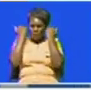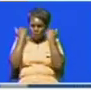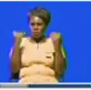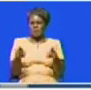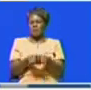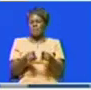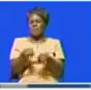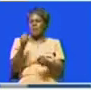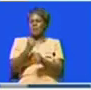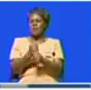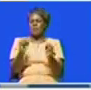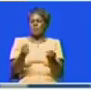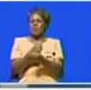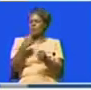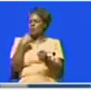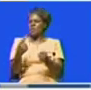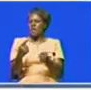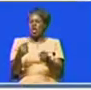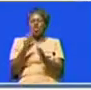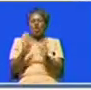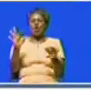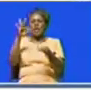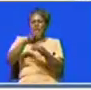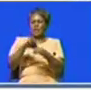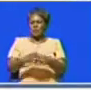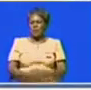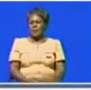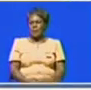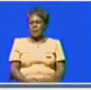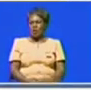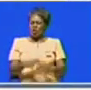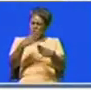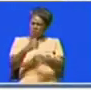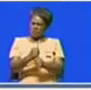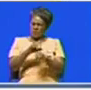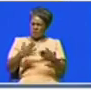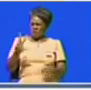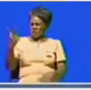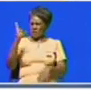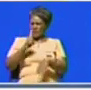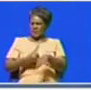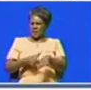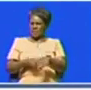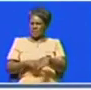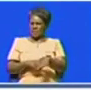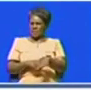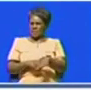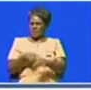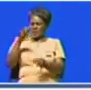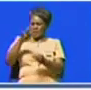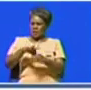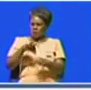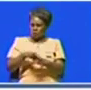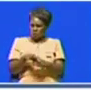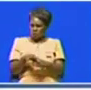did. Okay, but Senator, they cannot go ahead and say that there shall be no elections. Senator, what makes you very confident that the second time around, that this election